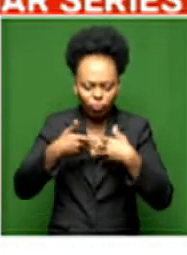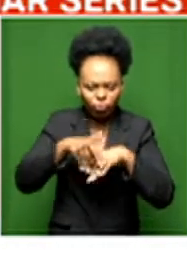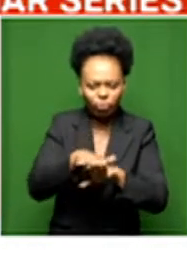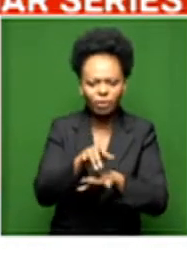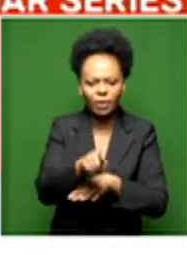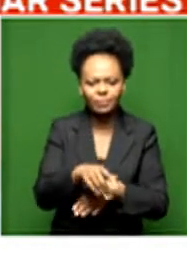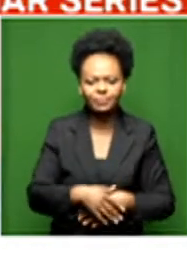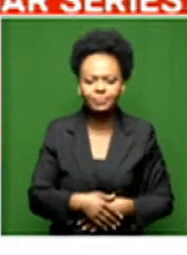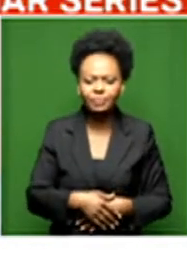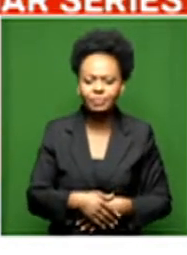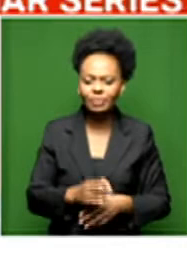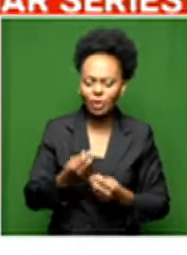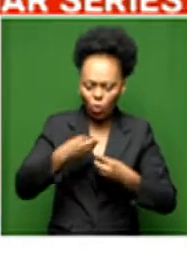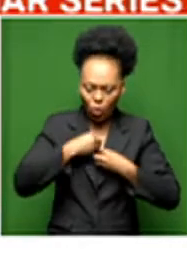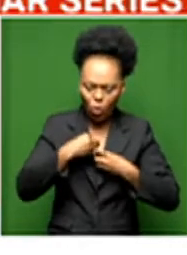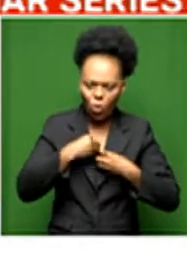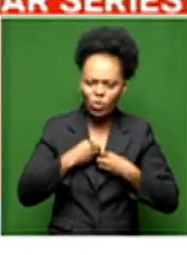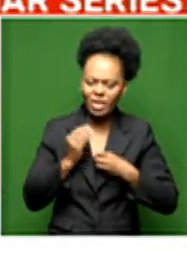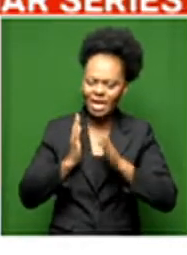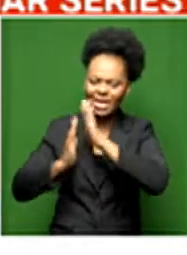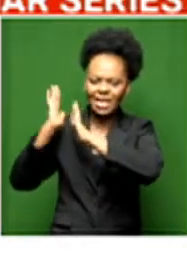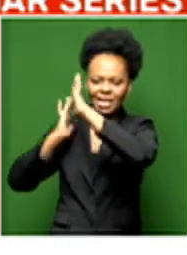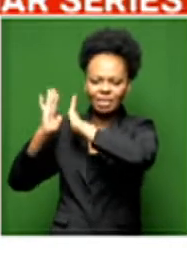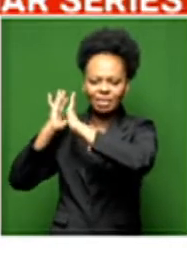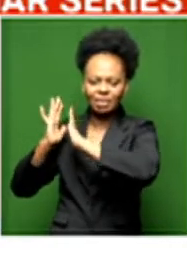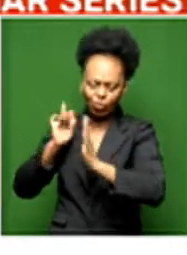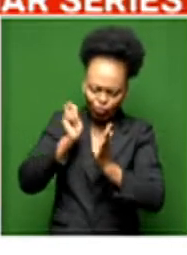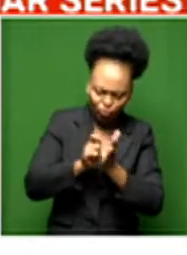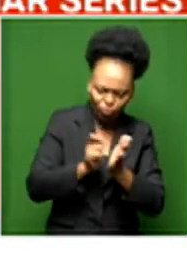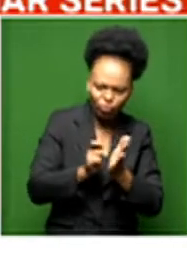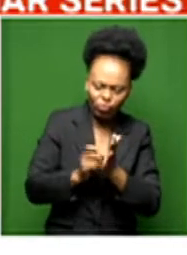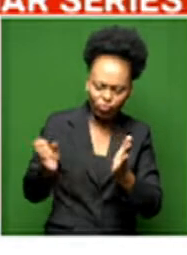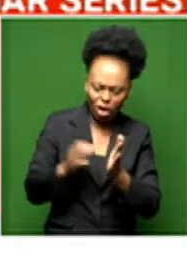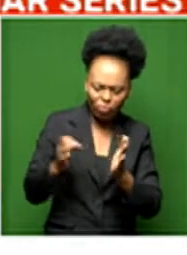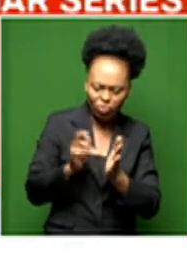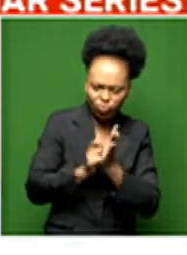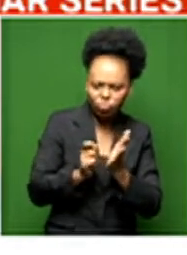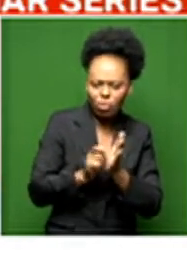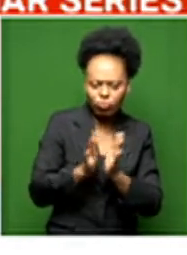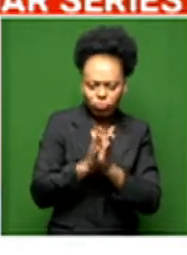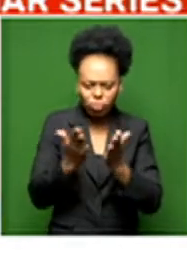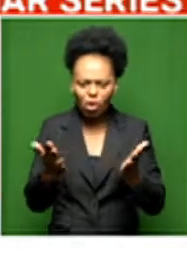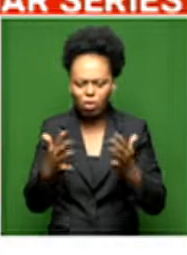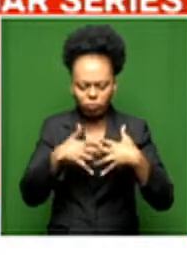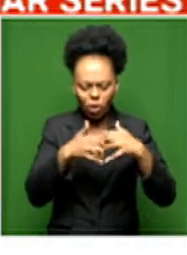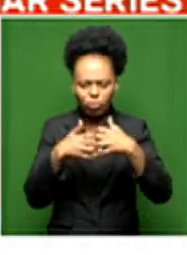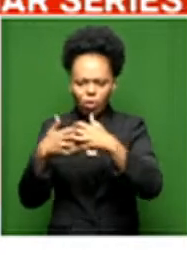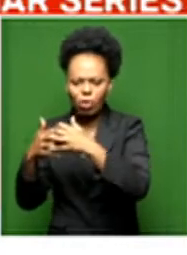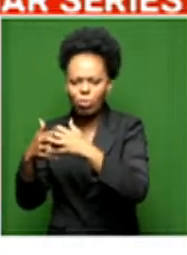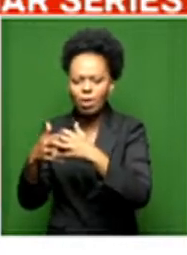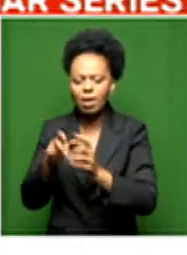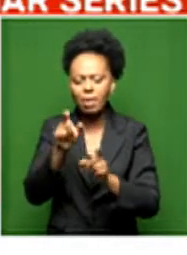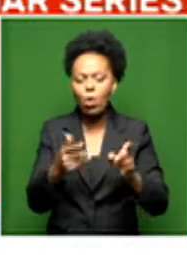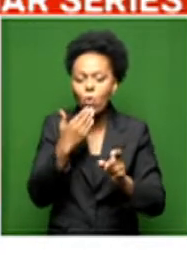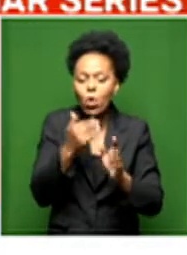we need to write about our own history. We need to create biographies of people who are of importance and significance in